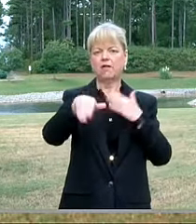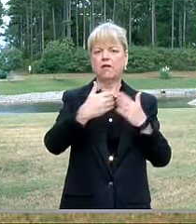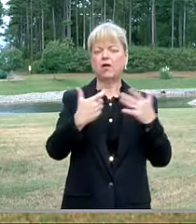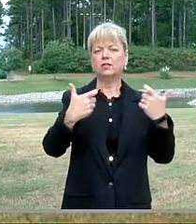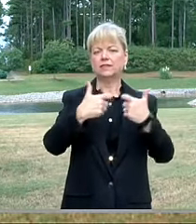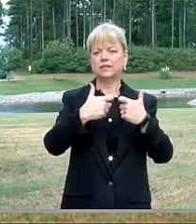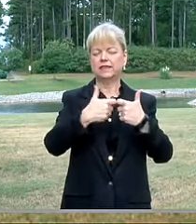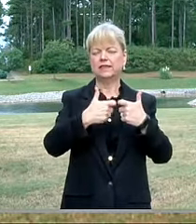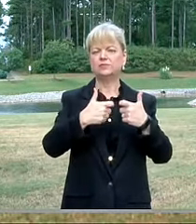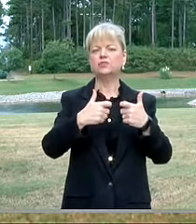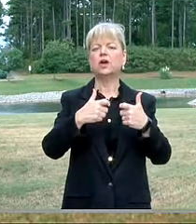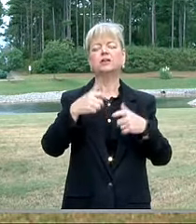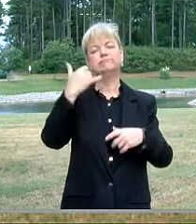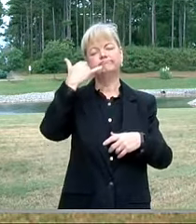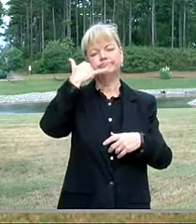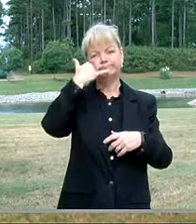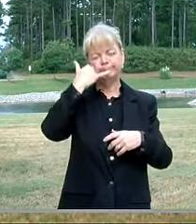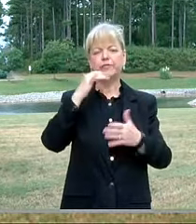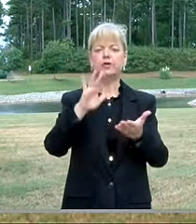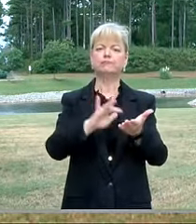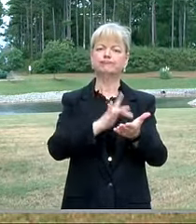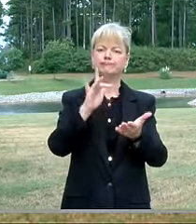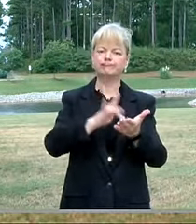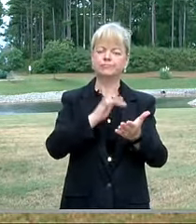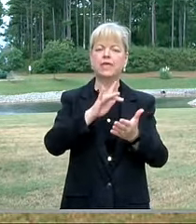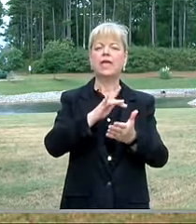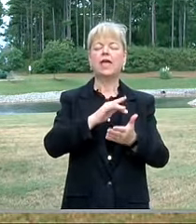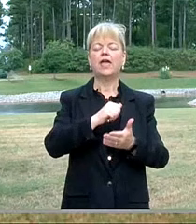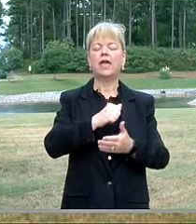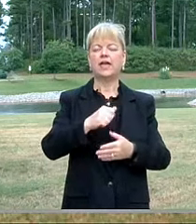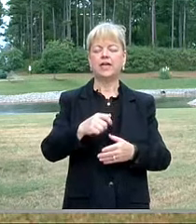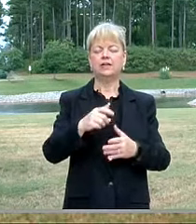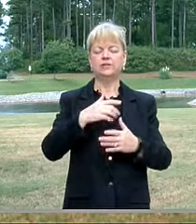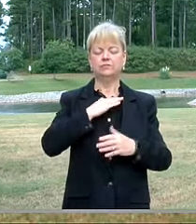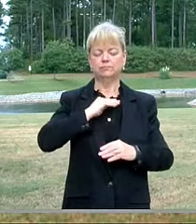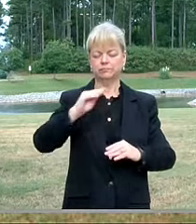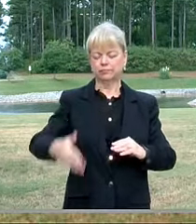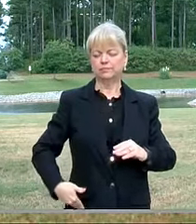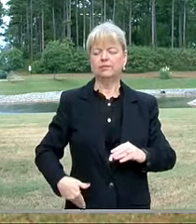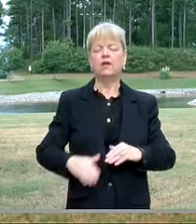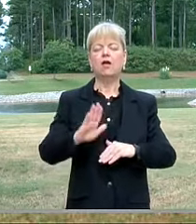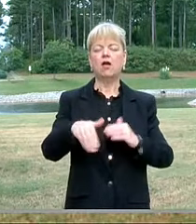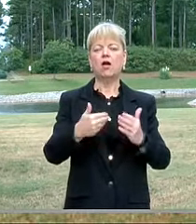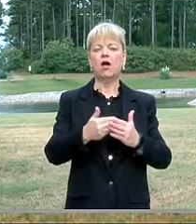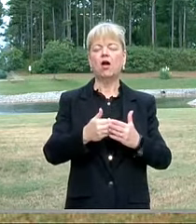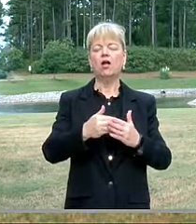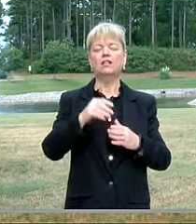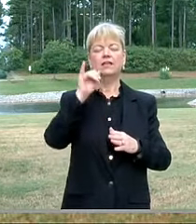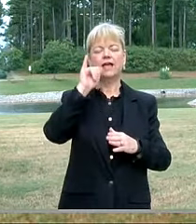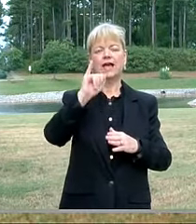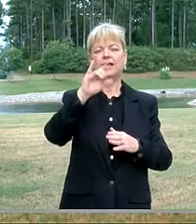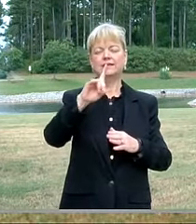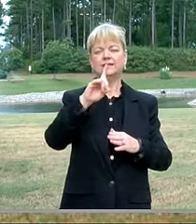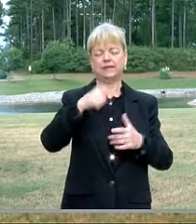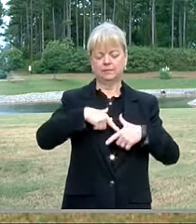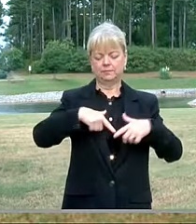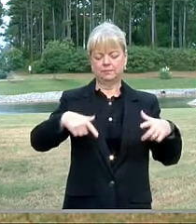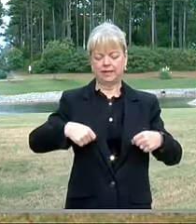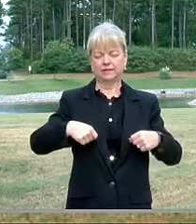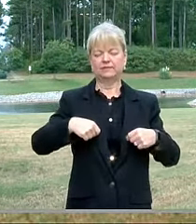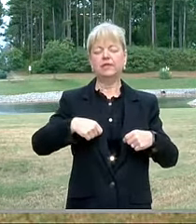electronic devices and remove all identification badges, as photos will be taken throughout the event. Thank you.